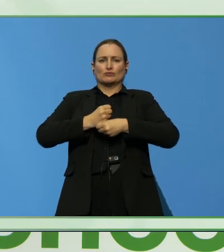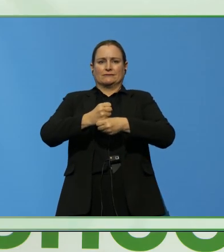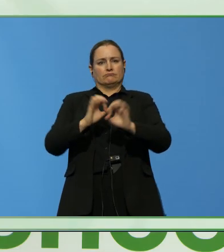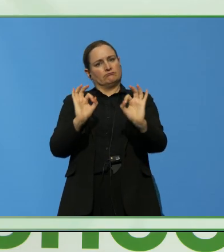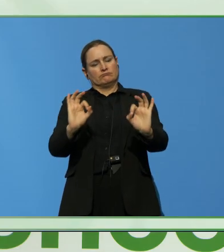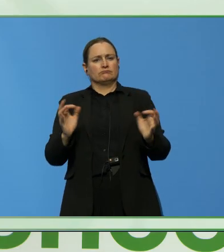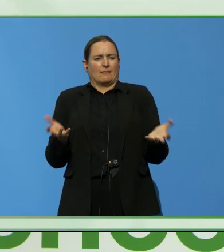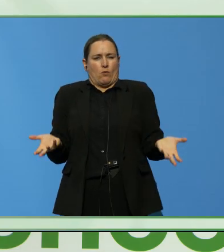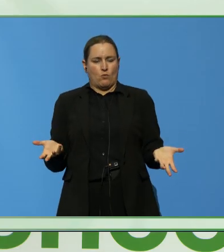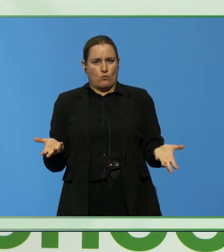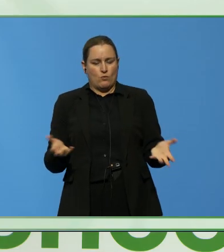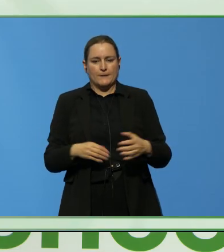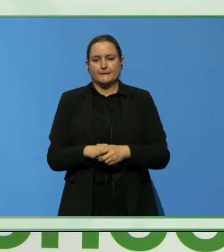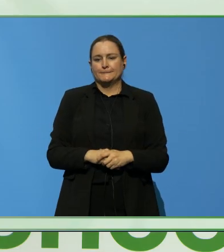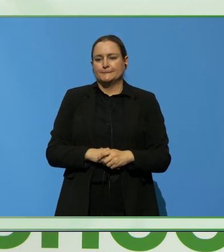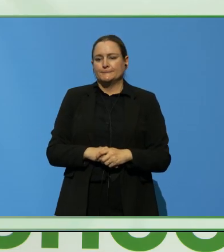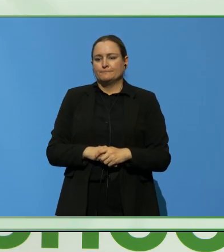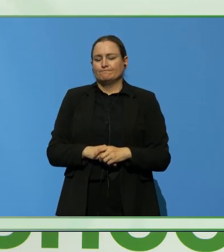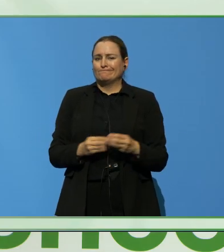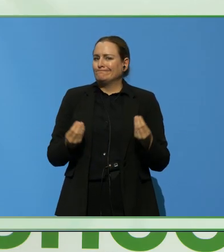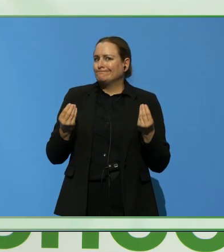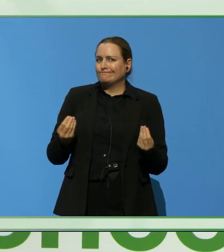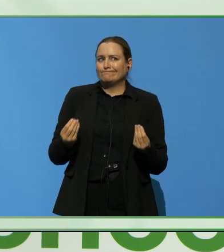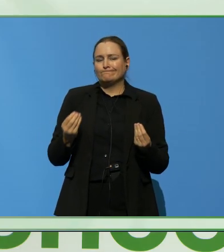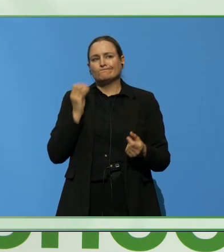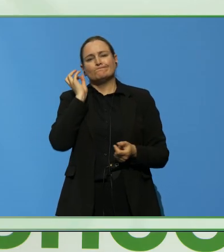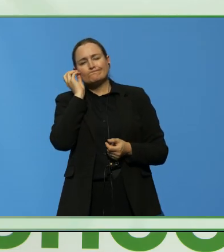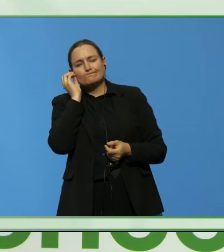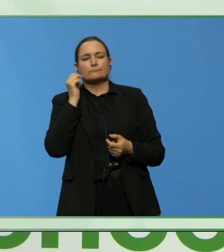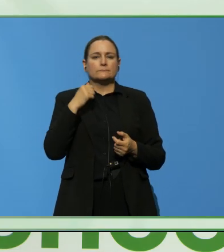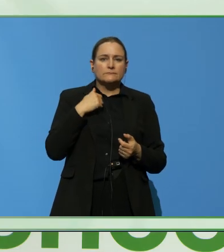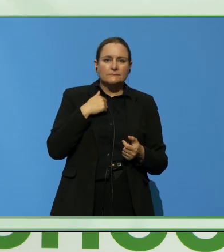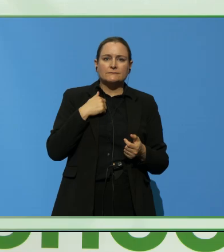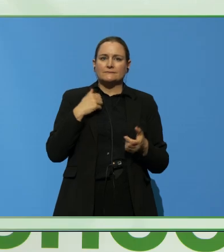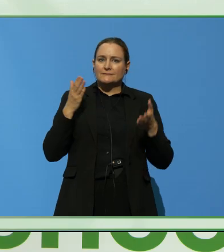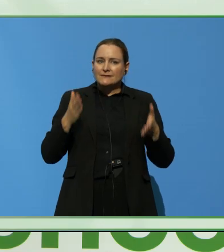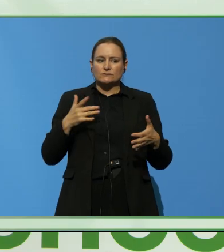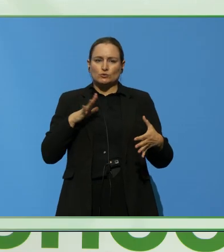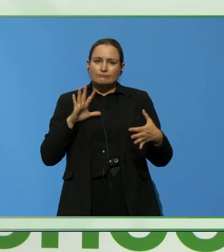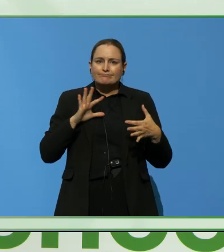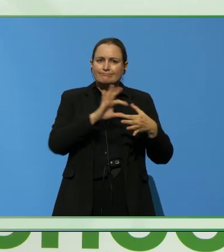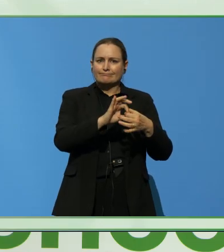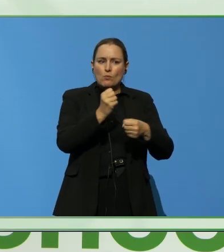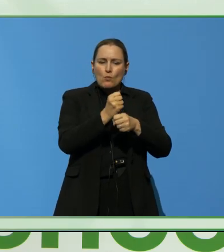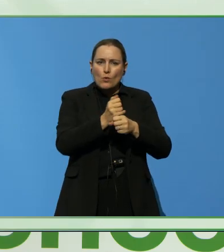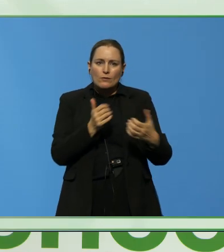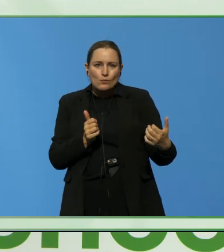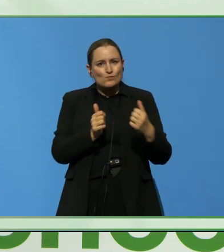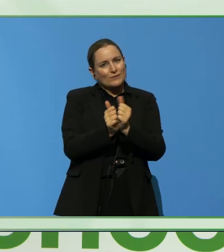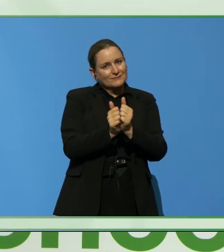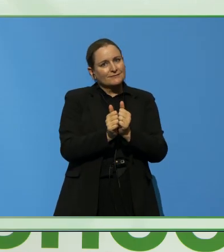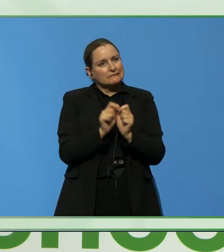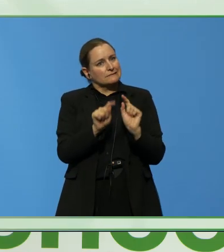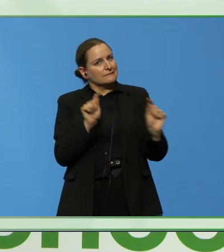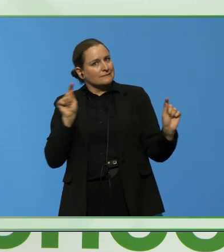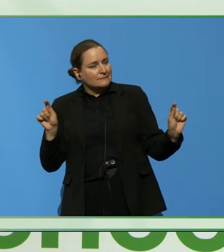have to identify new ways of working with media organizations. And the story what I want to tell you